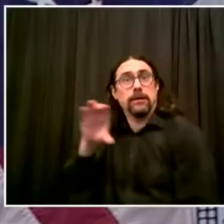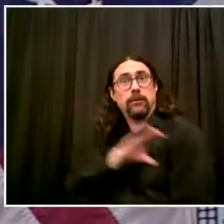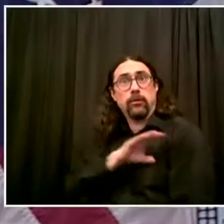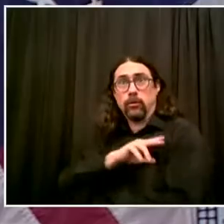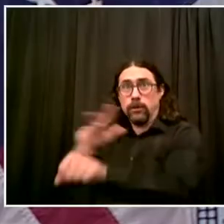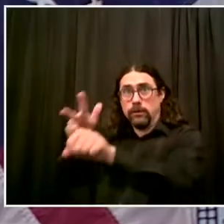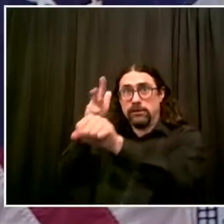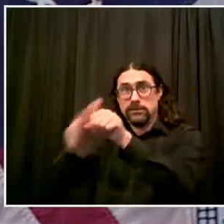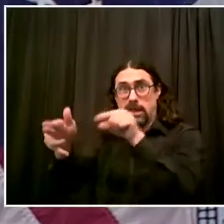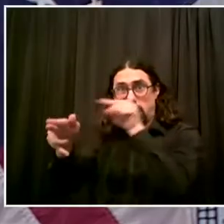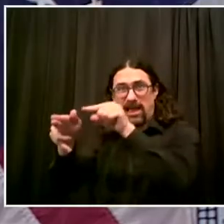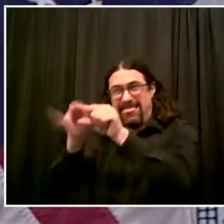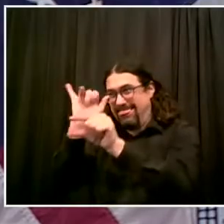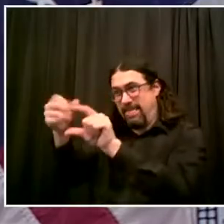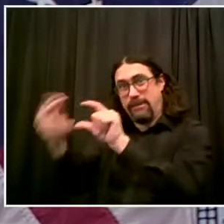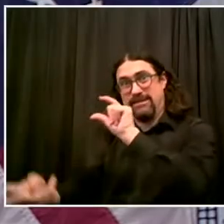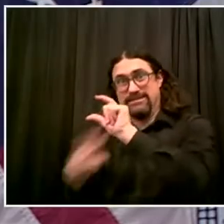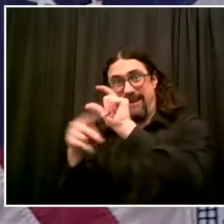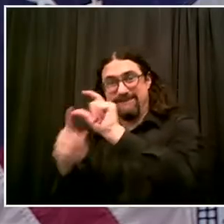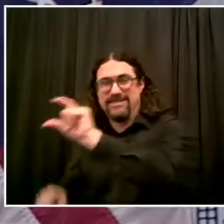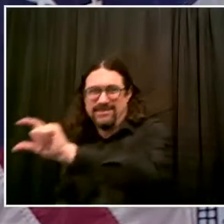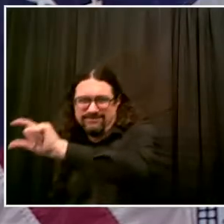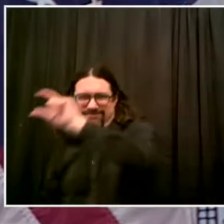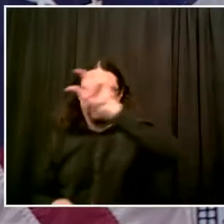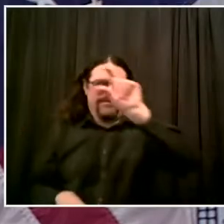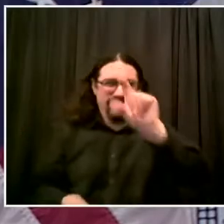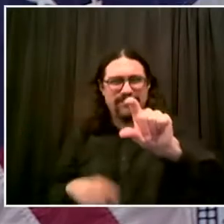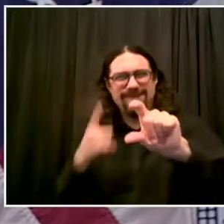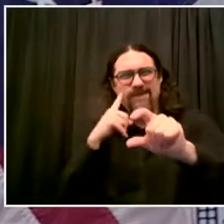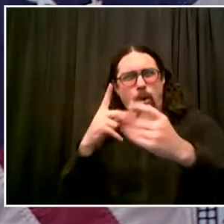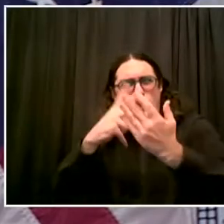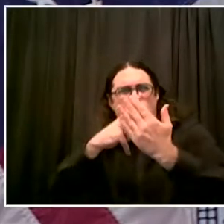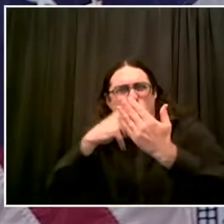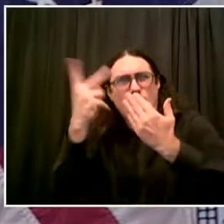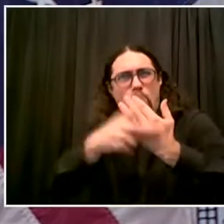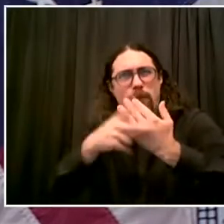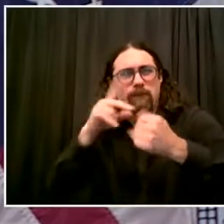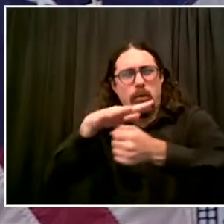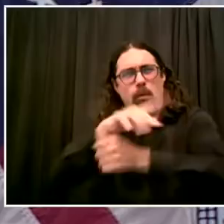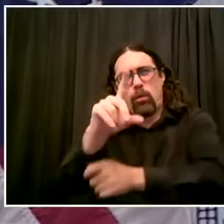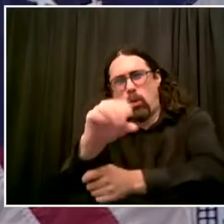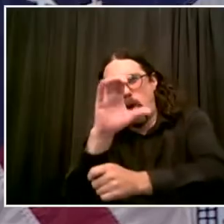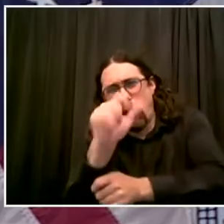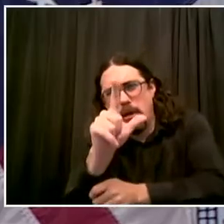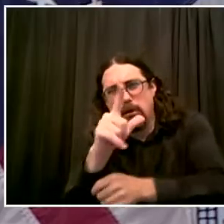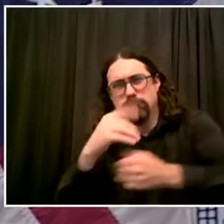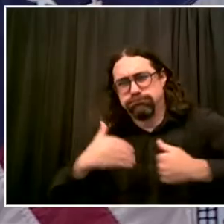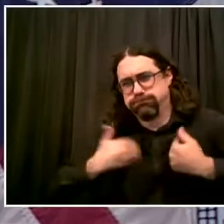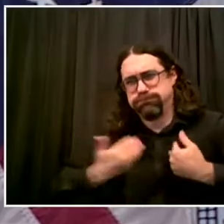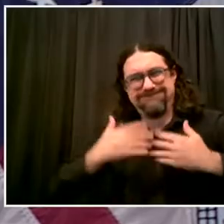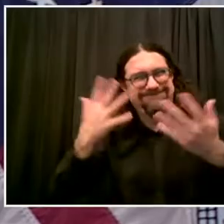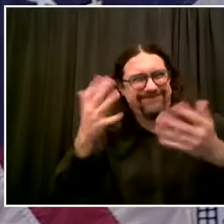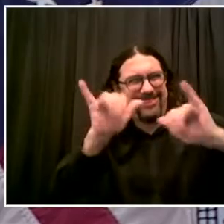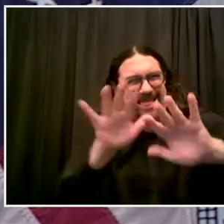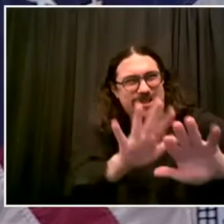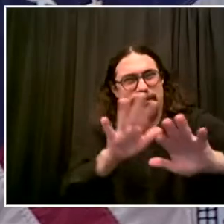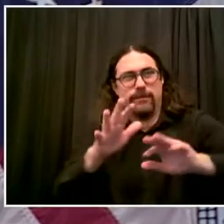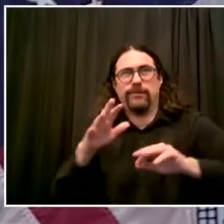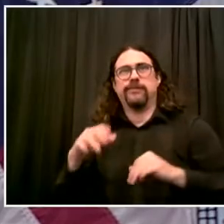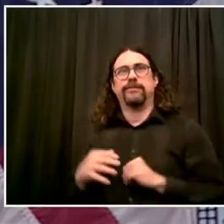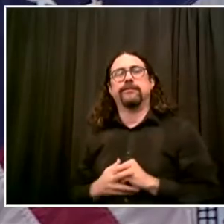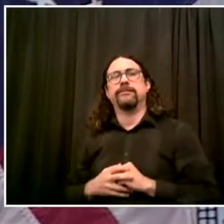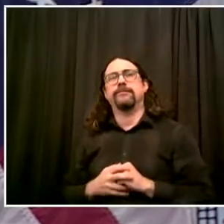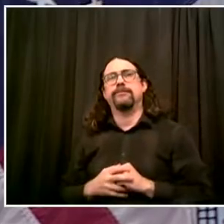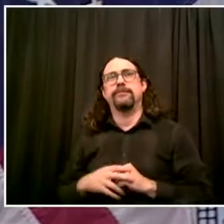And that's an ongoing conversation. But even that means taking the same function, taking the same personnel, taking the same cost and moving it from